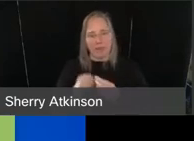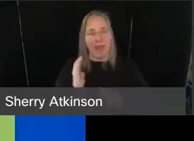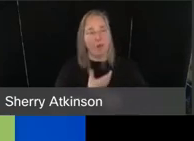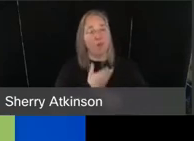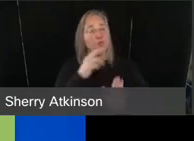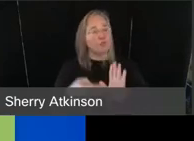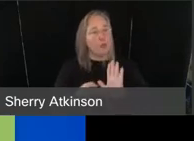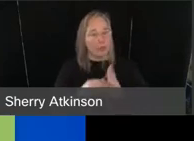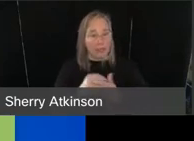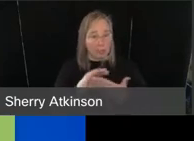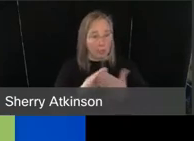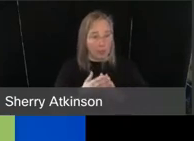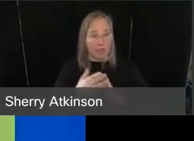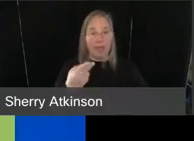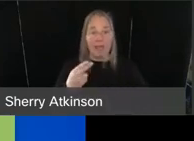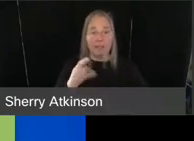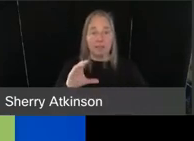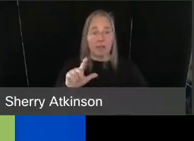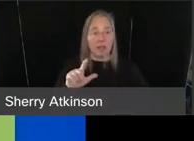community, HCLS